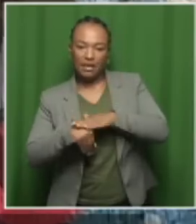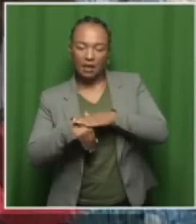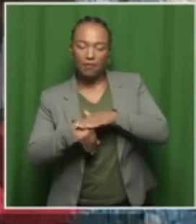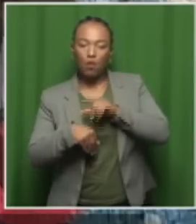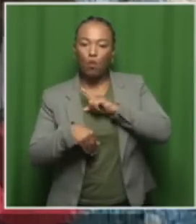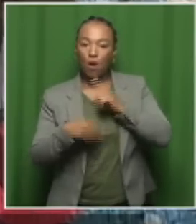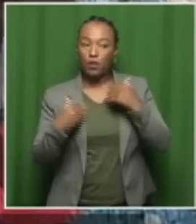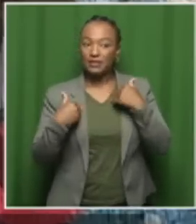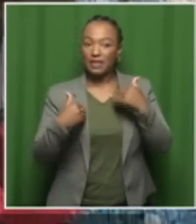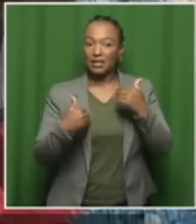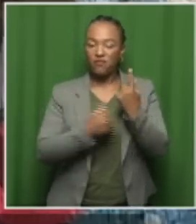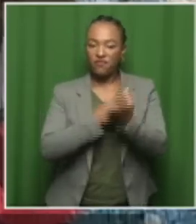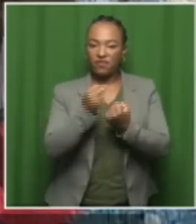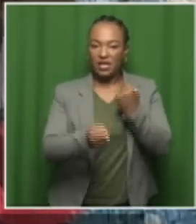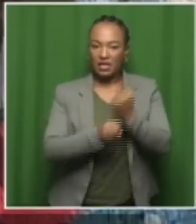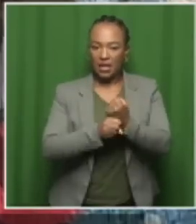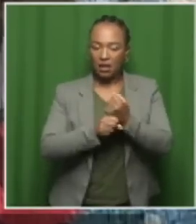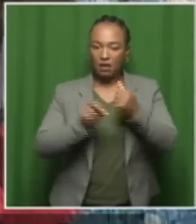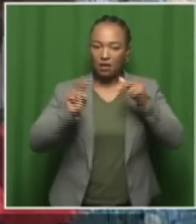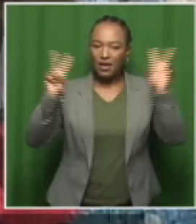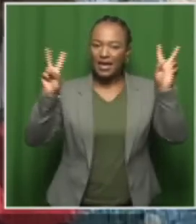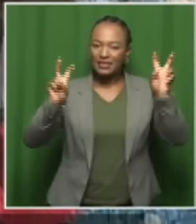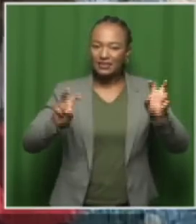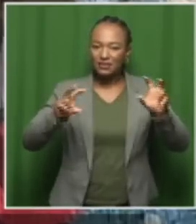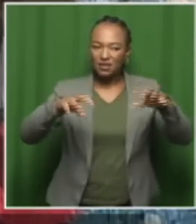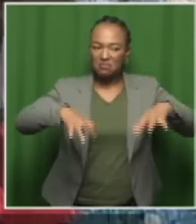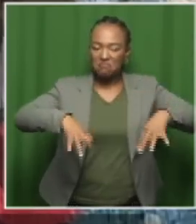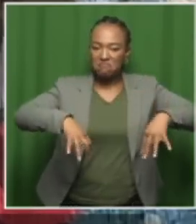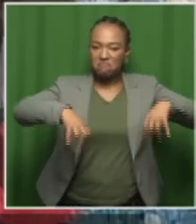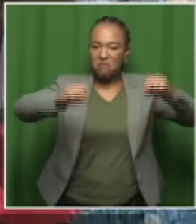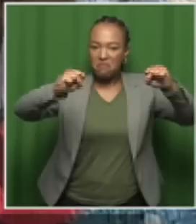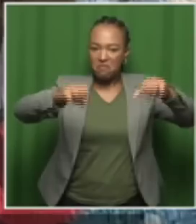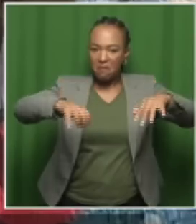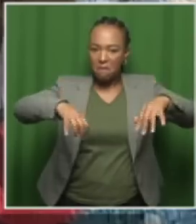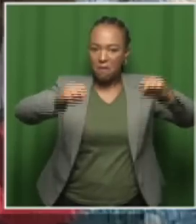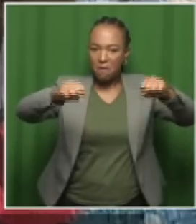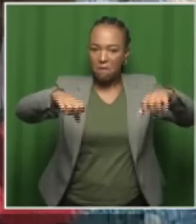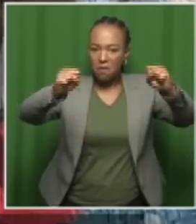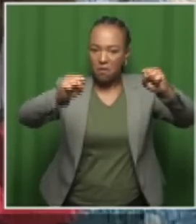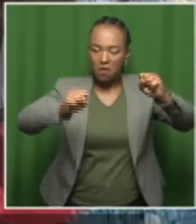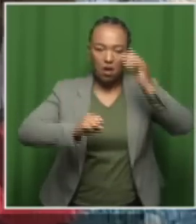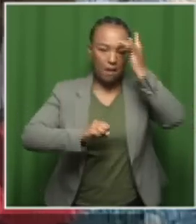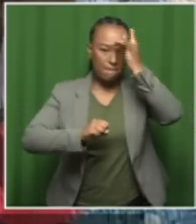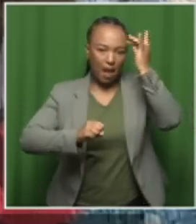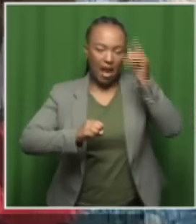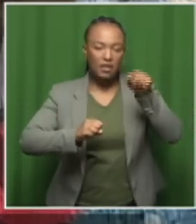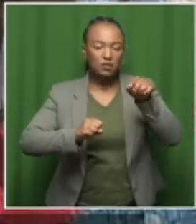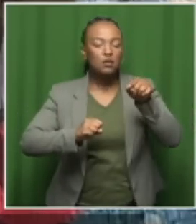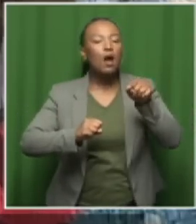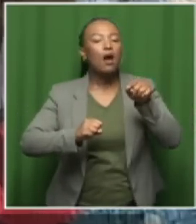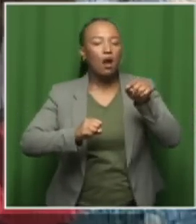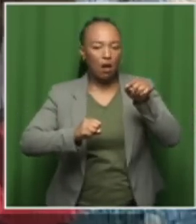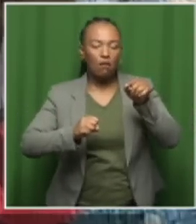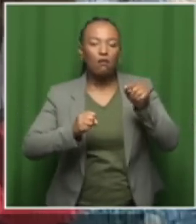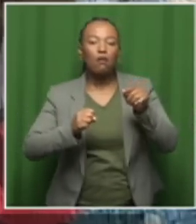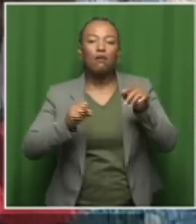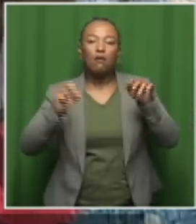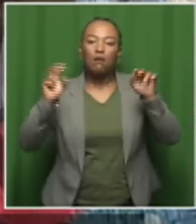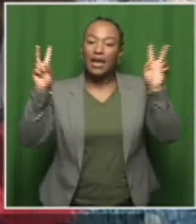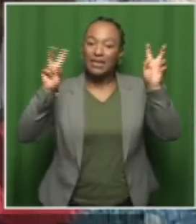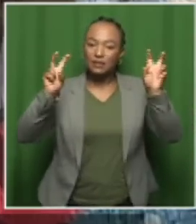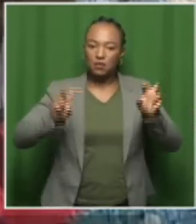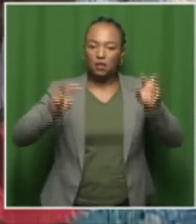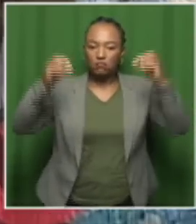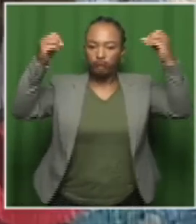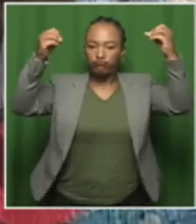at the beginning of the year. Yes. And suddenly at the end of March, that load shedding disappeared. And that imbued quite a bit of an